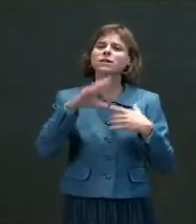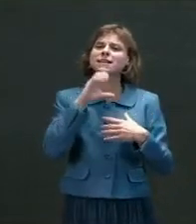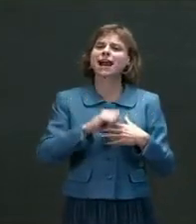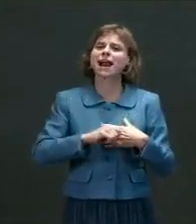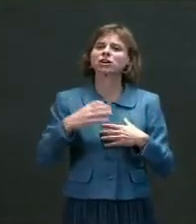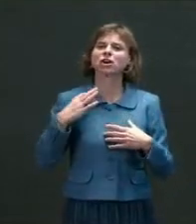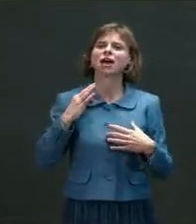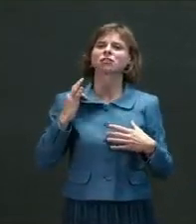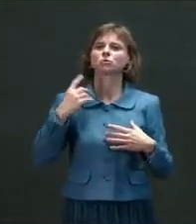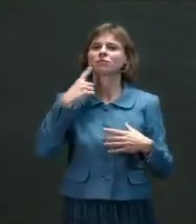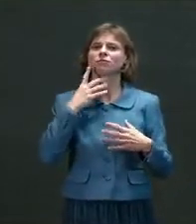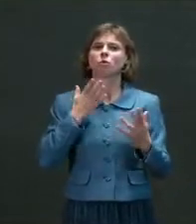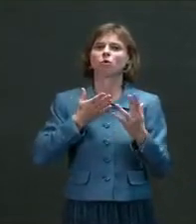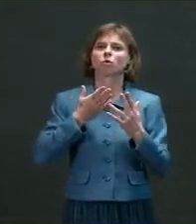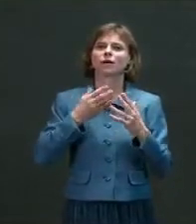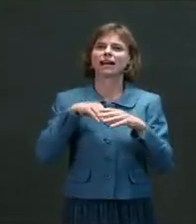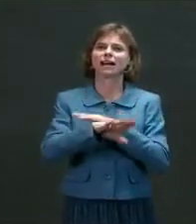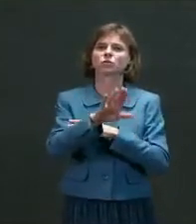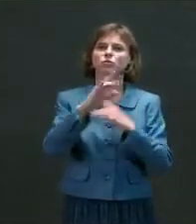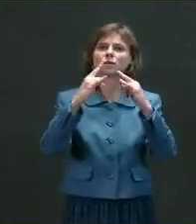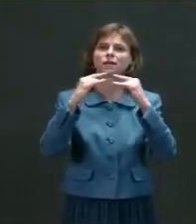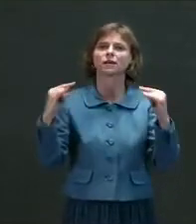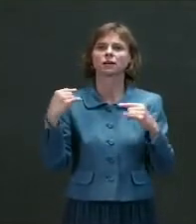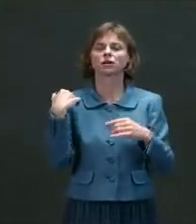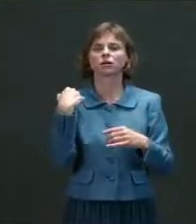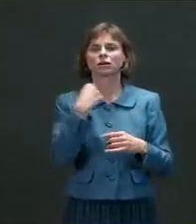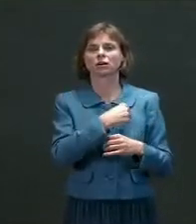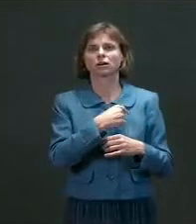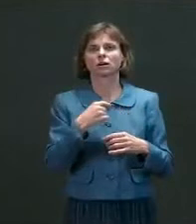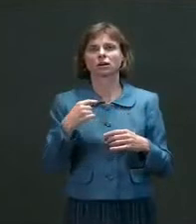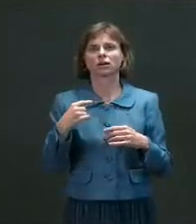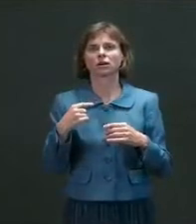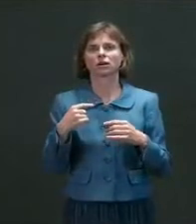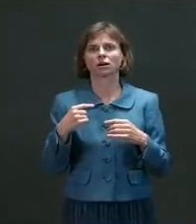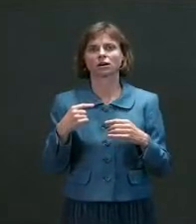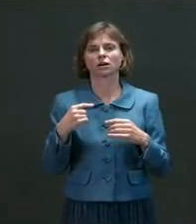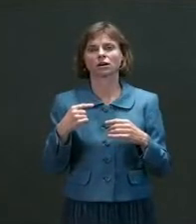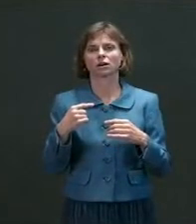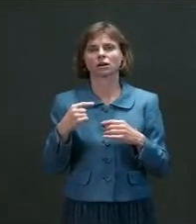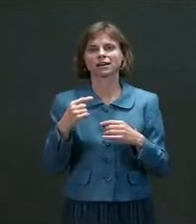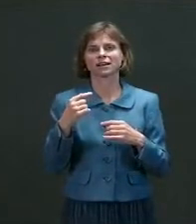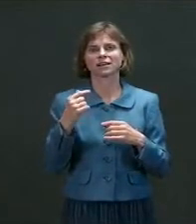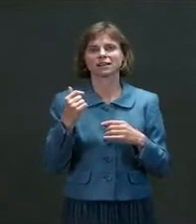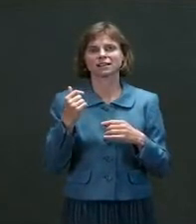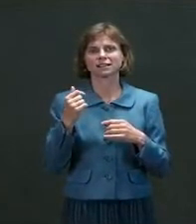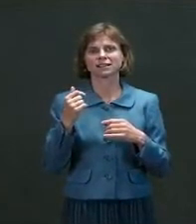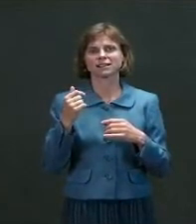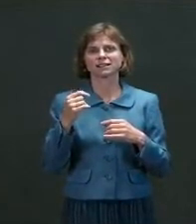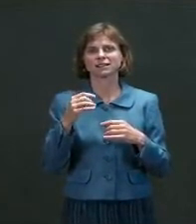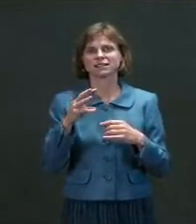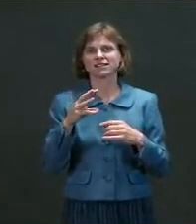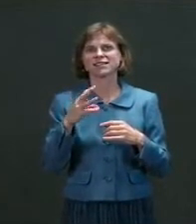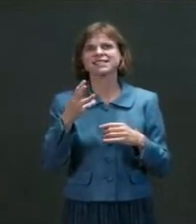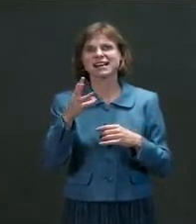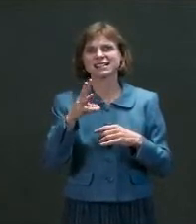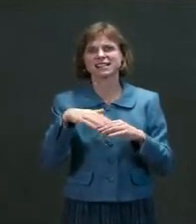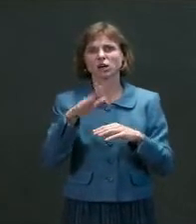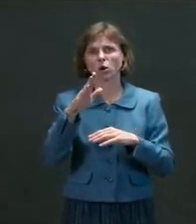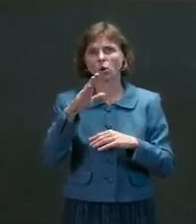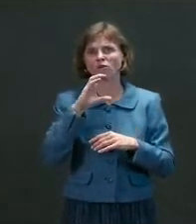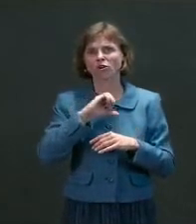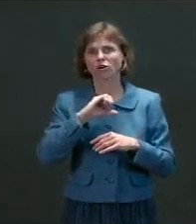tent? So since we are doing the Pfizer vaccine, it is 16 and over, but the 16 and